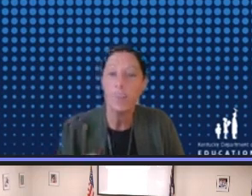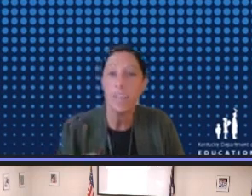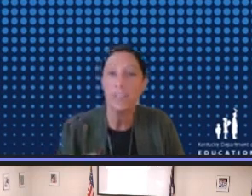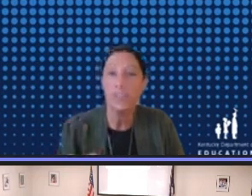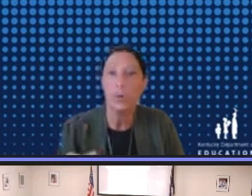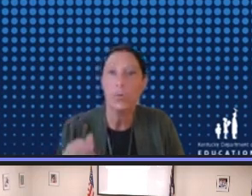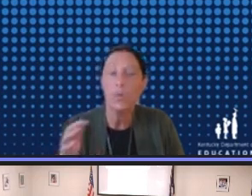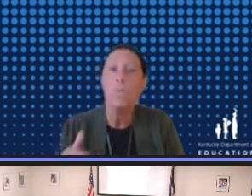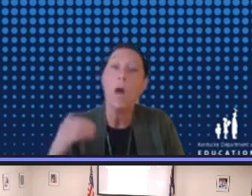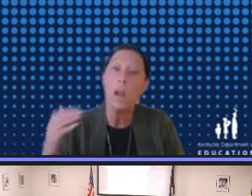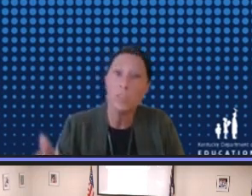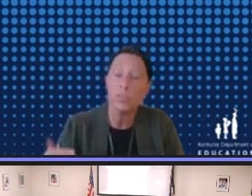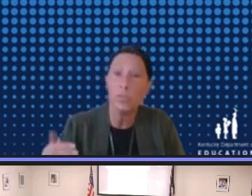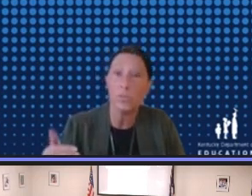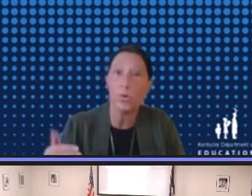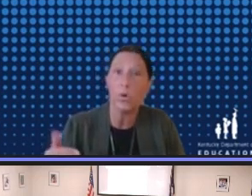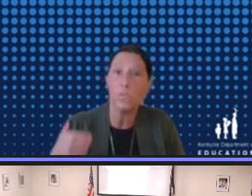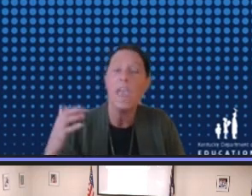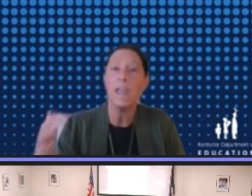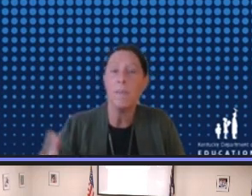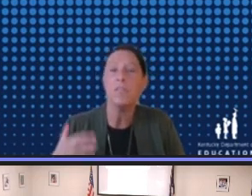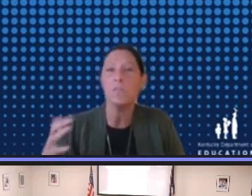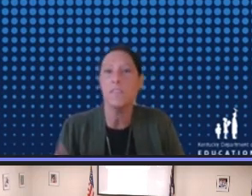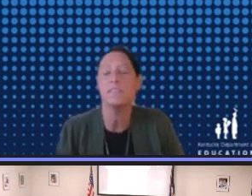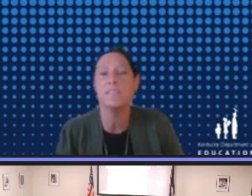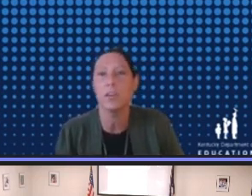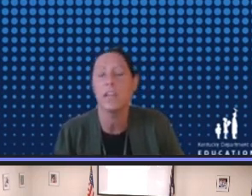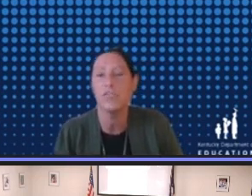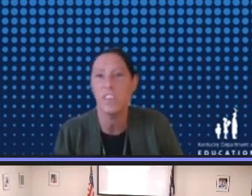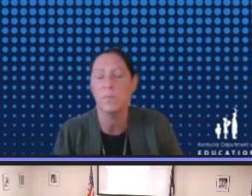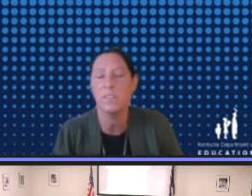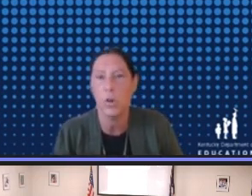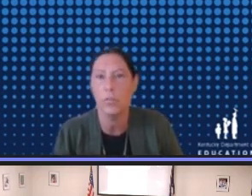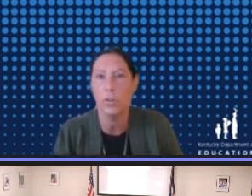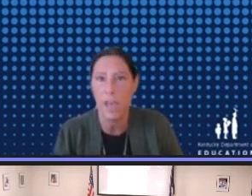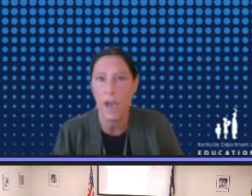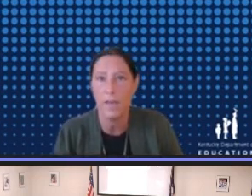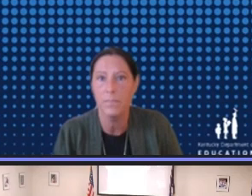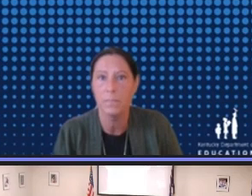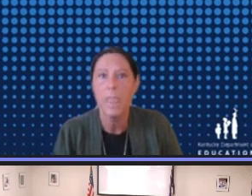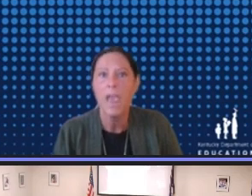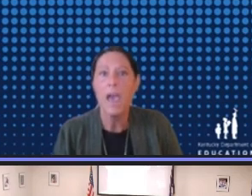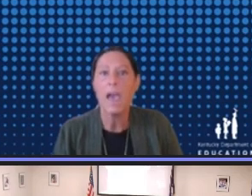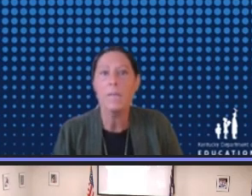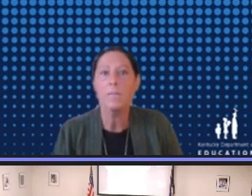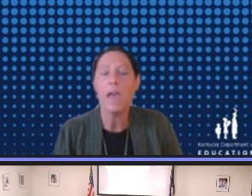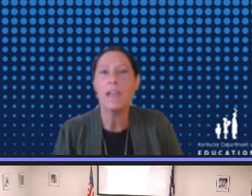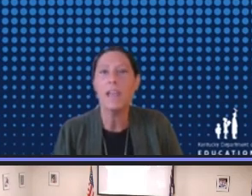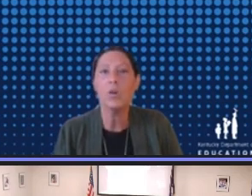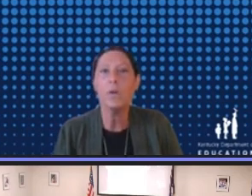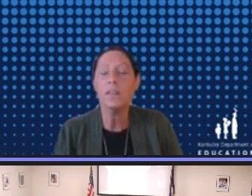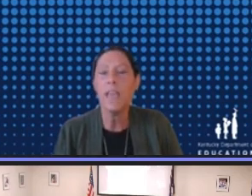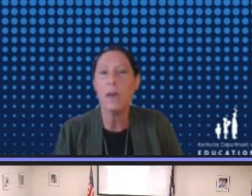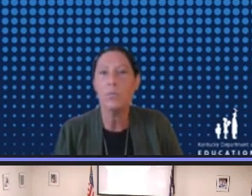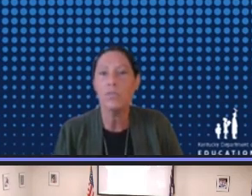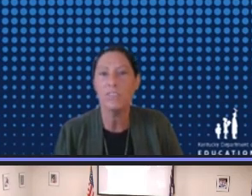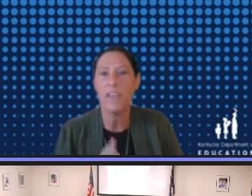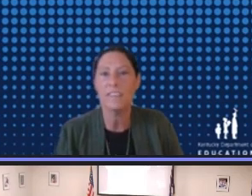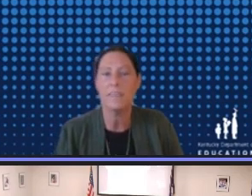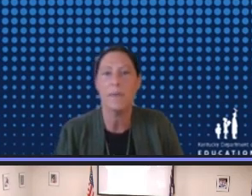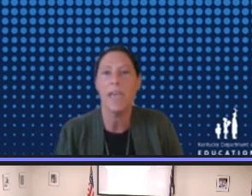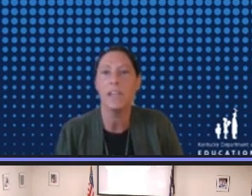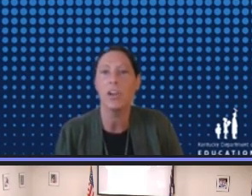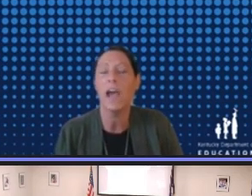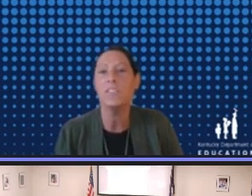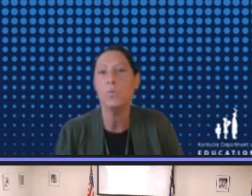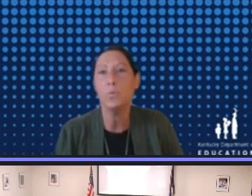set implementation goals, monitor those goals, and make those necessary adjustments over time. And quickly, I will just